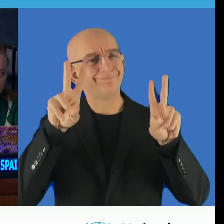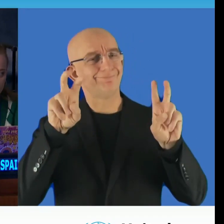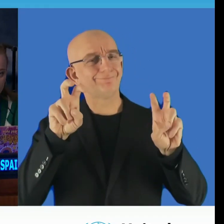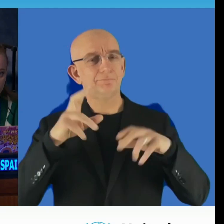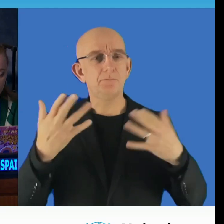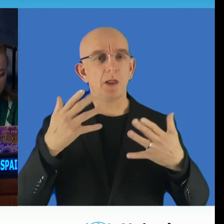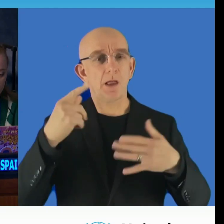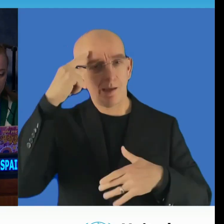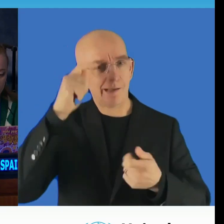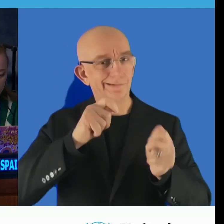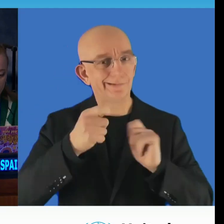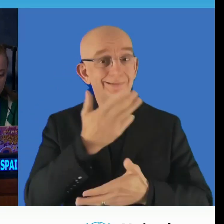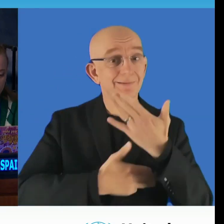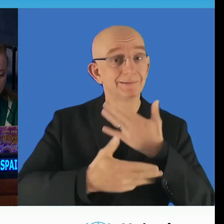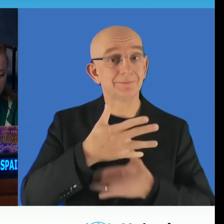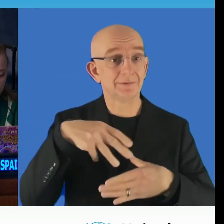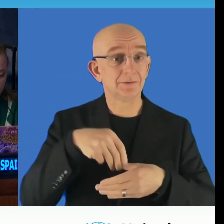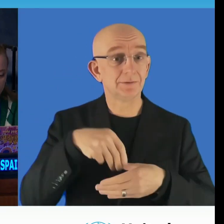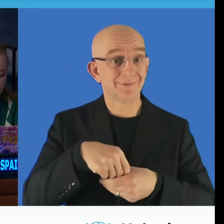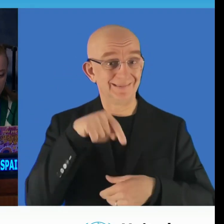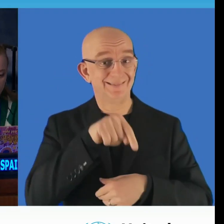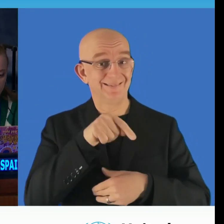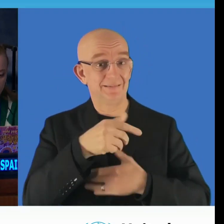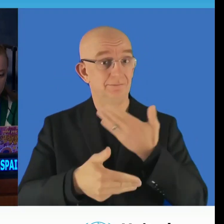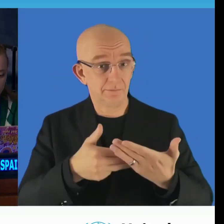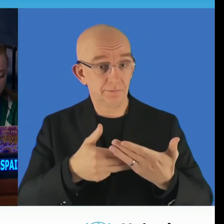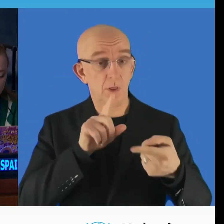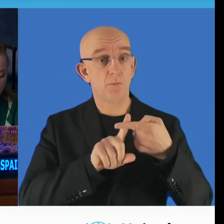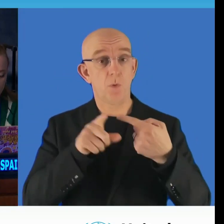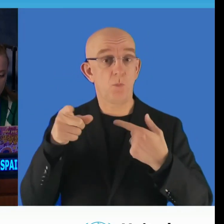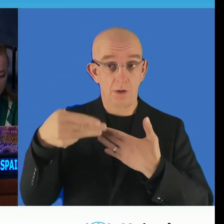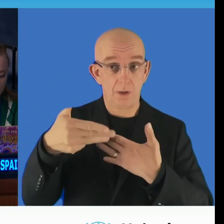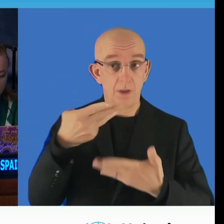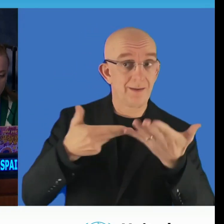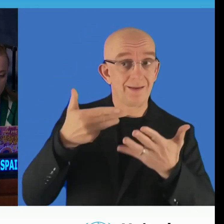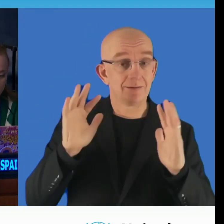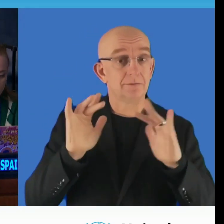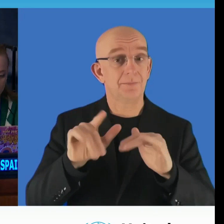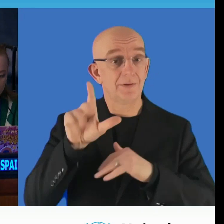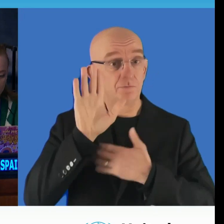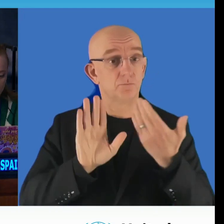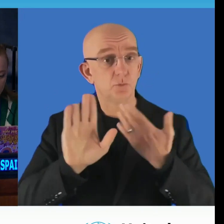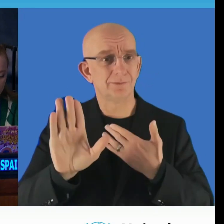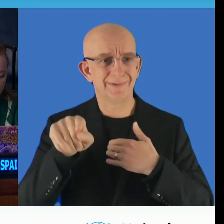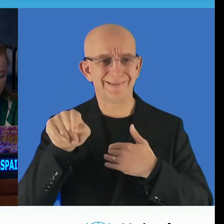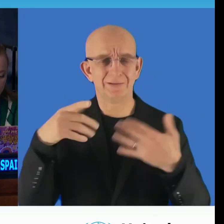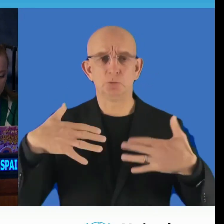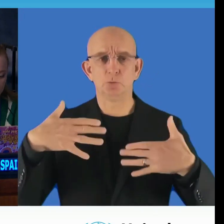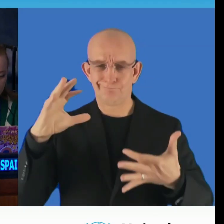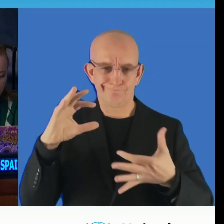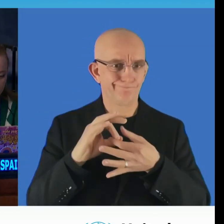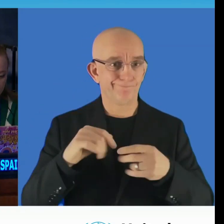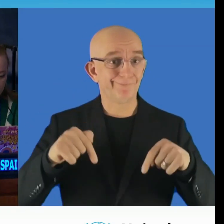We are here today with a dedicated commitment to implement the full integration of our disabled community